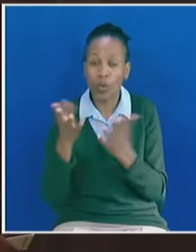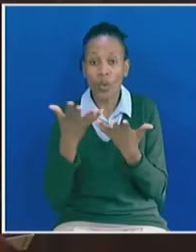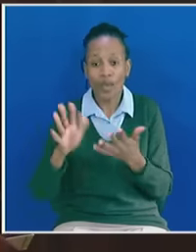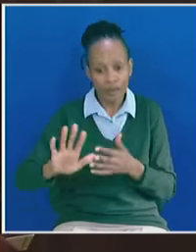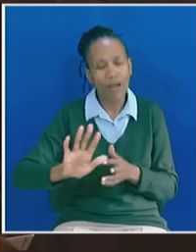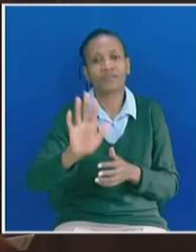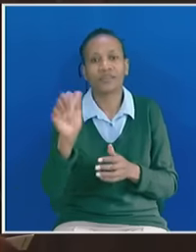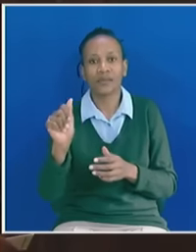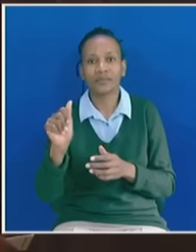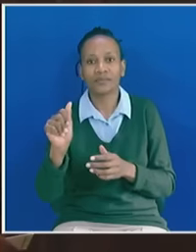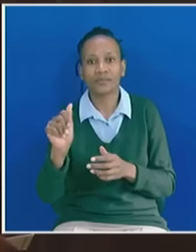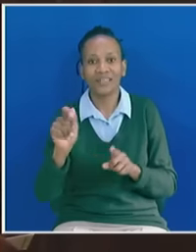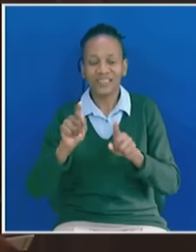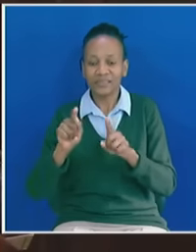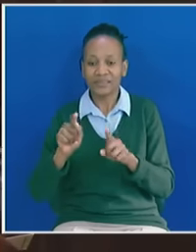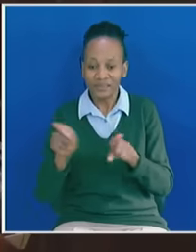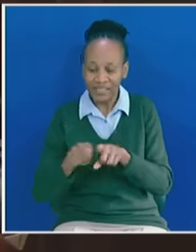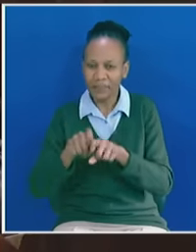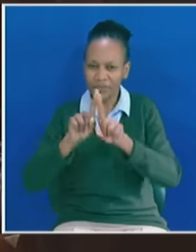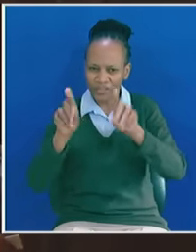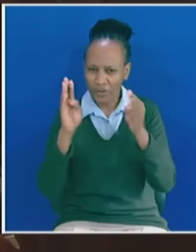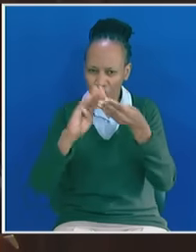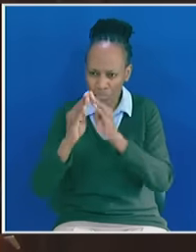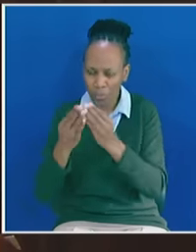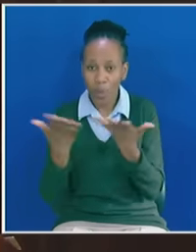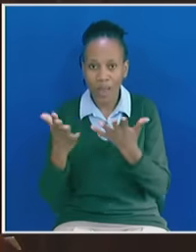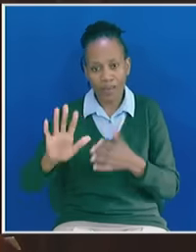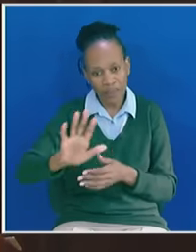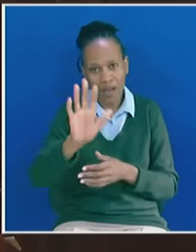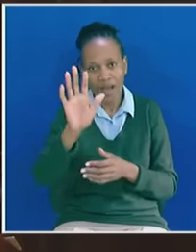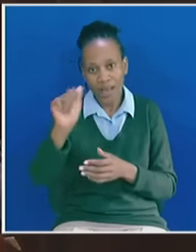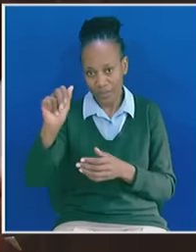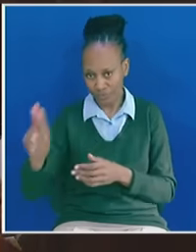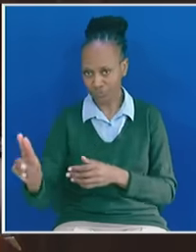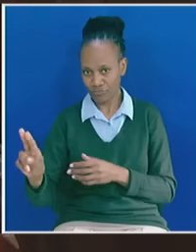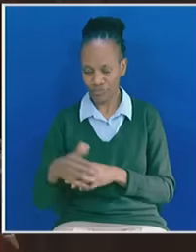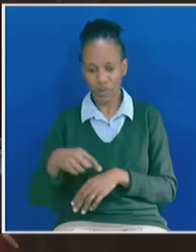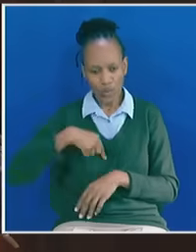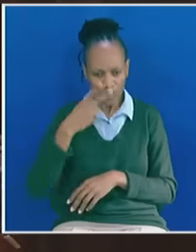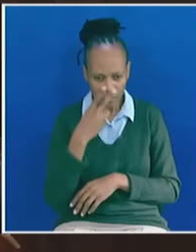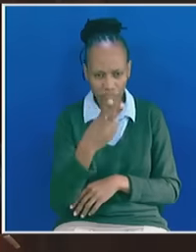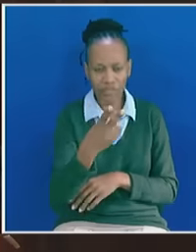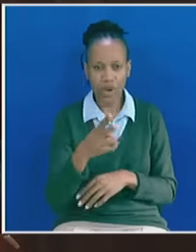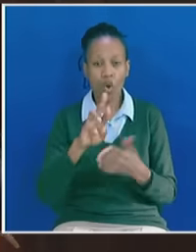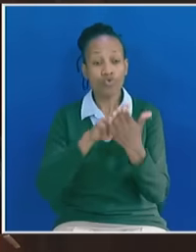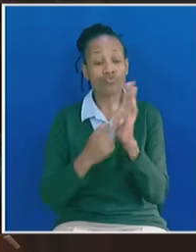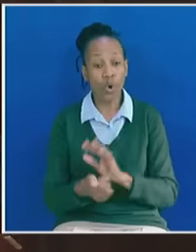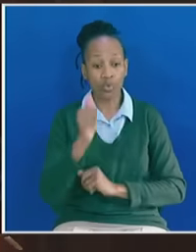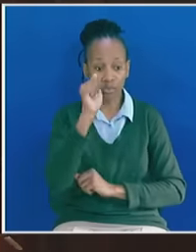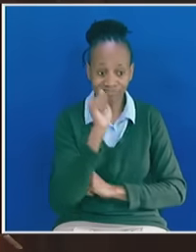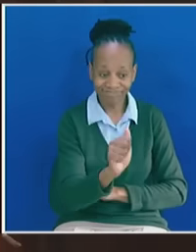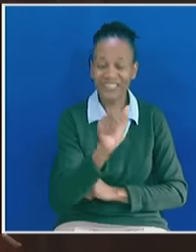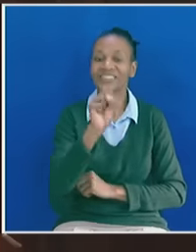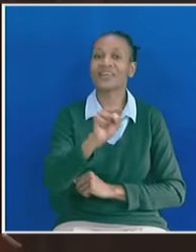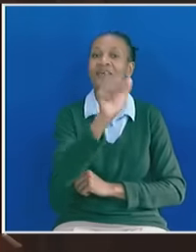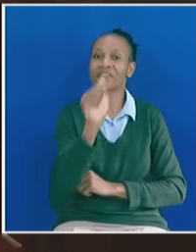and other material institutions through the African Union. We recognize the role that South Africa